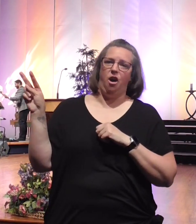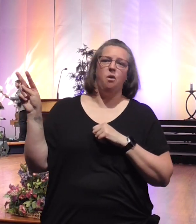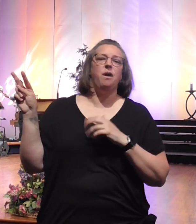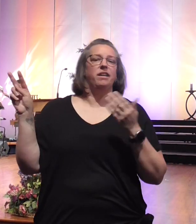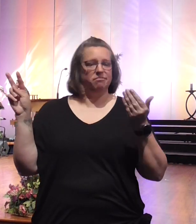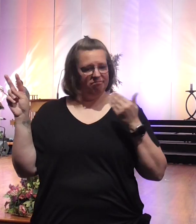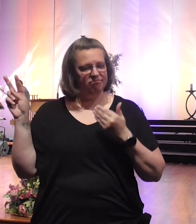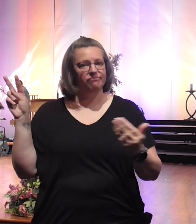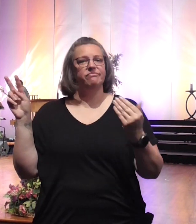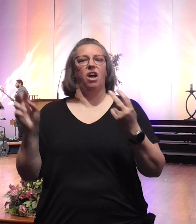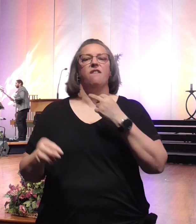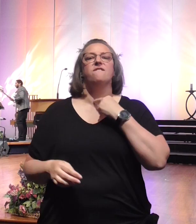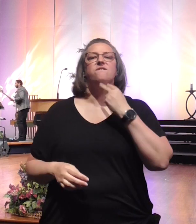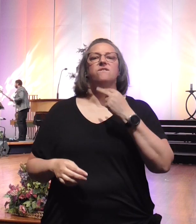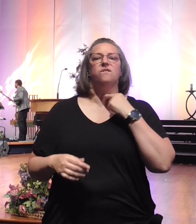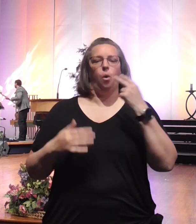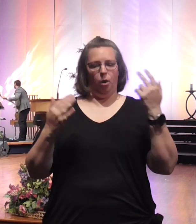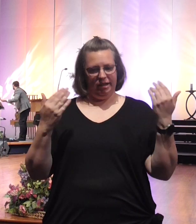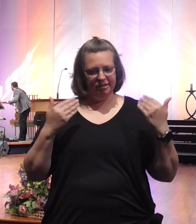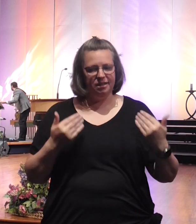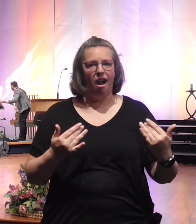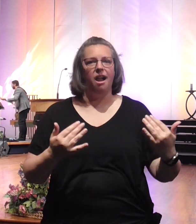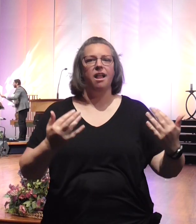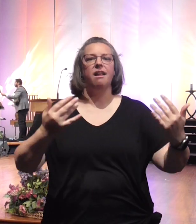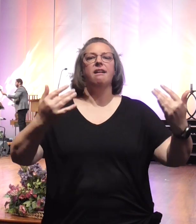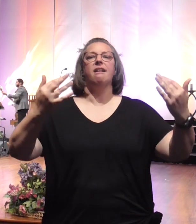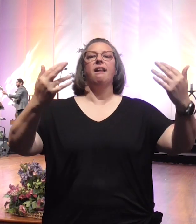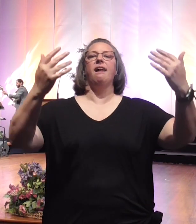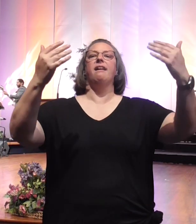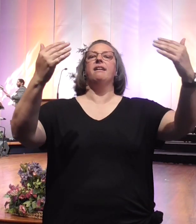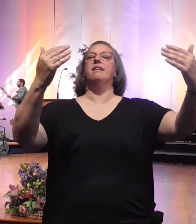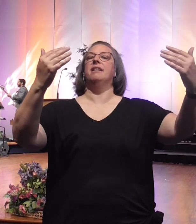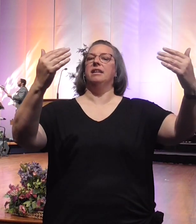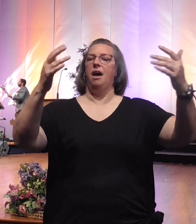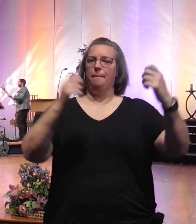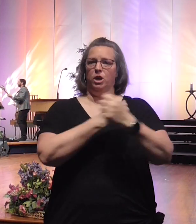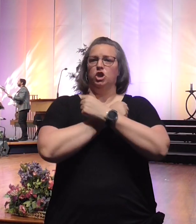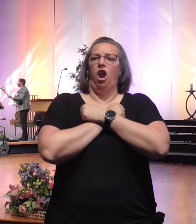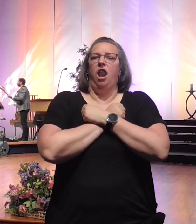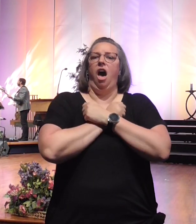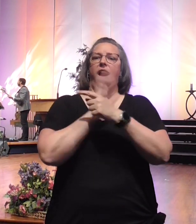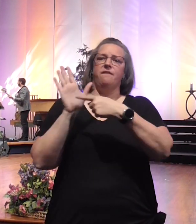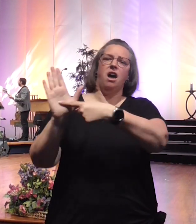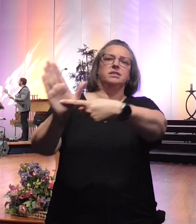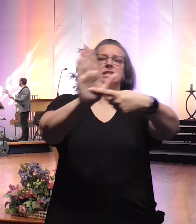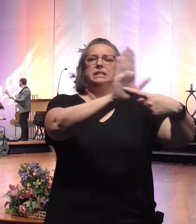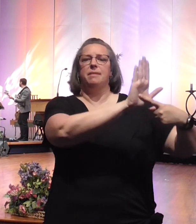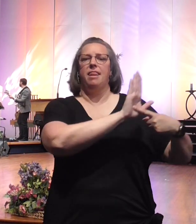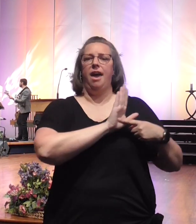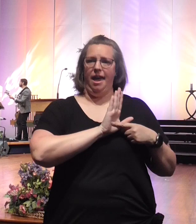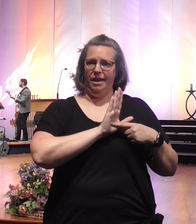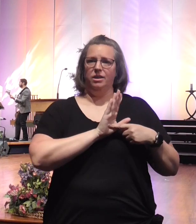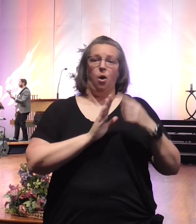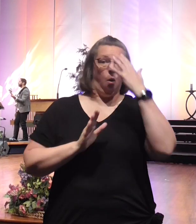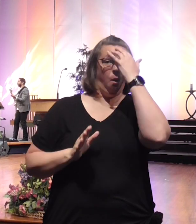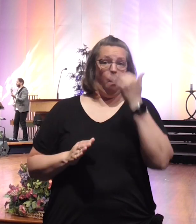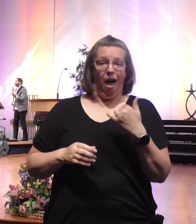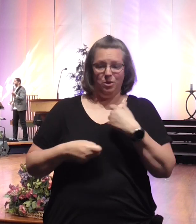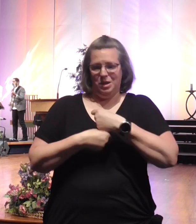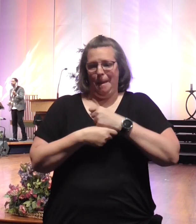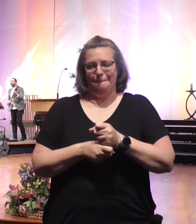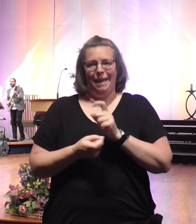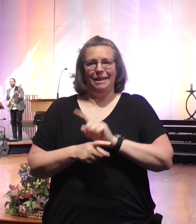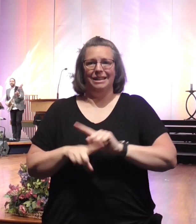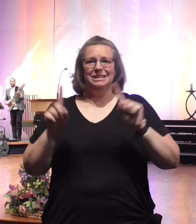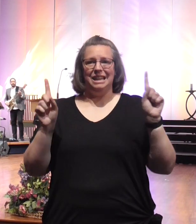Let your voices rise and put your love on display. 'Cause we can make a difference